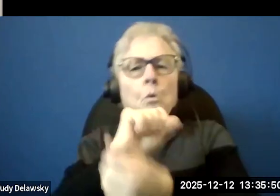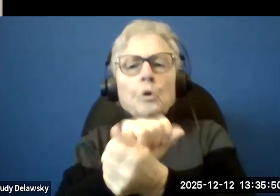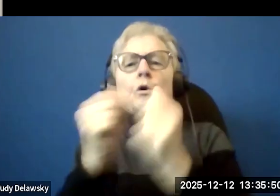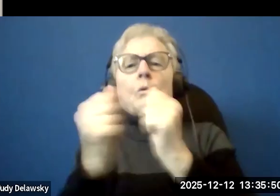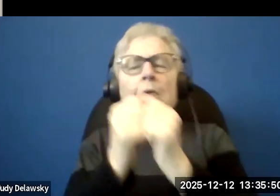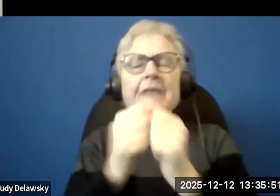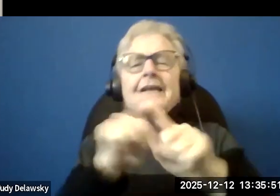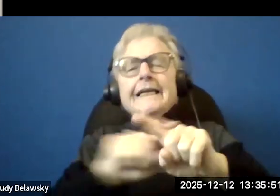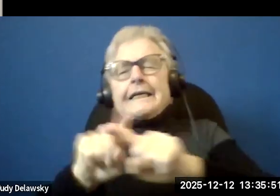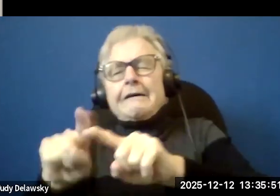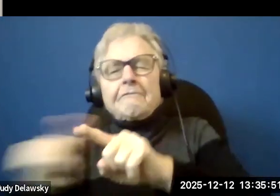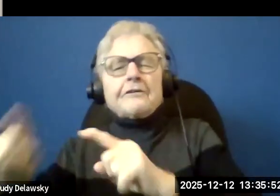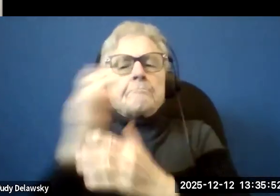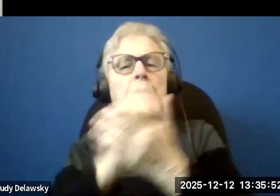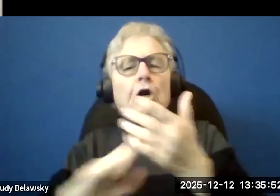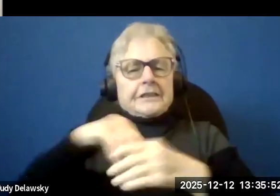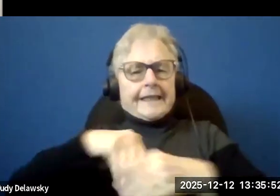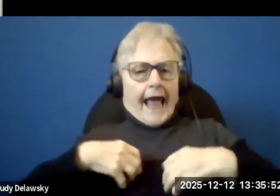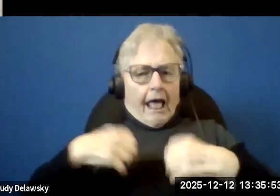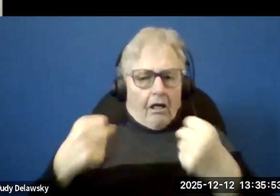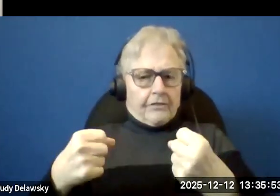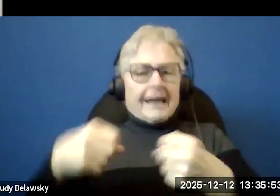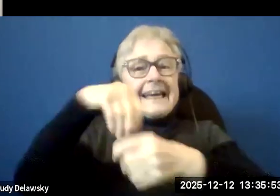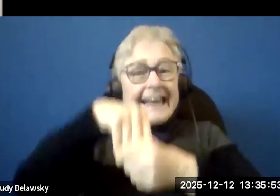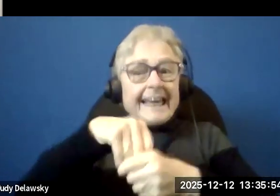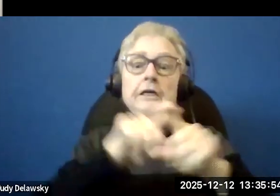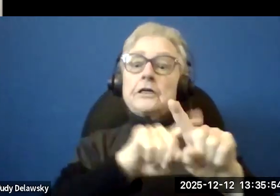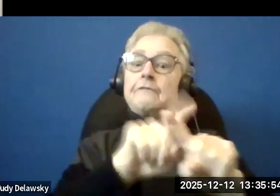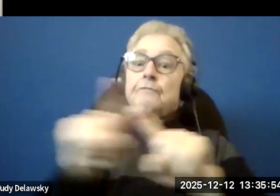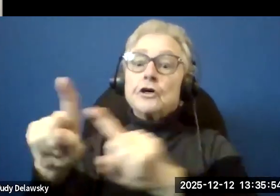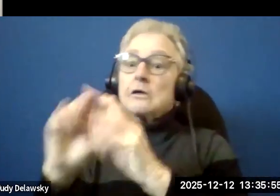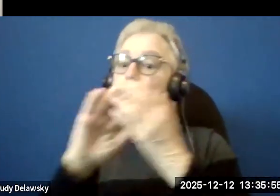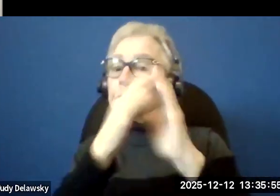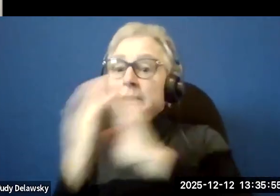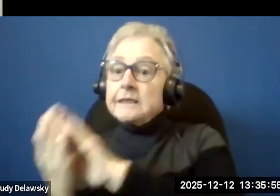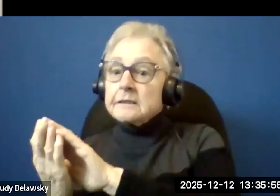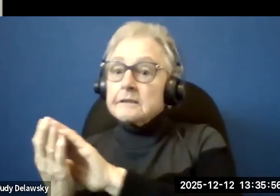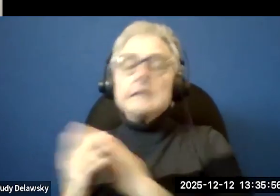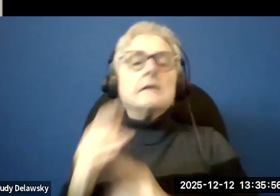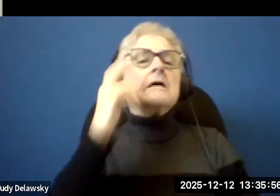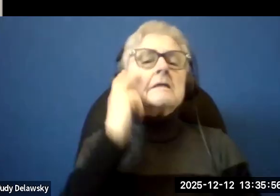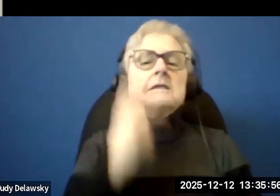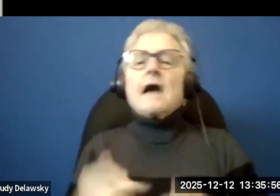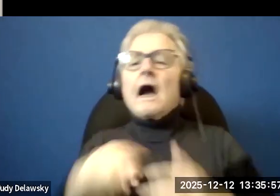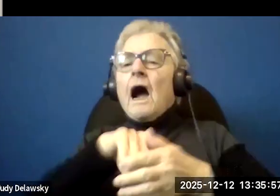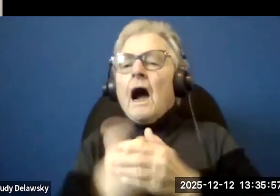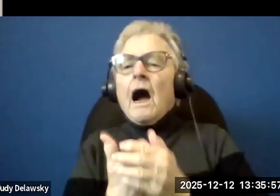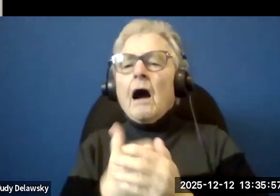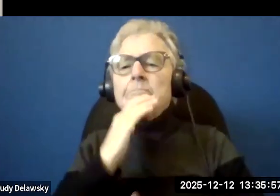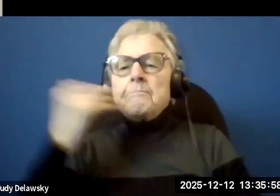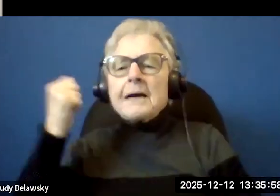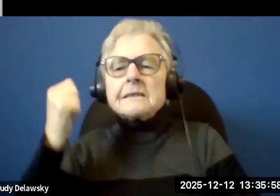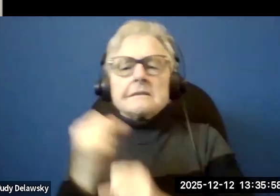of health in different communities to see how best to make connections for